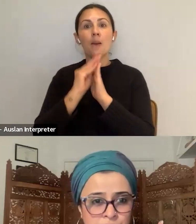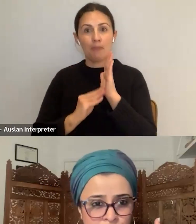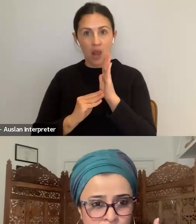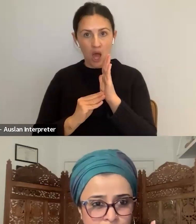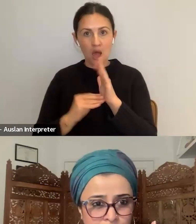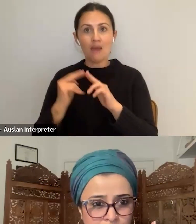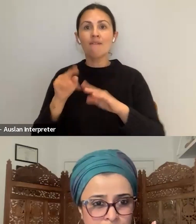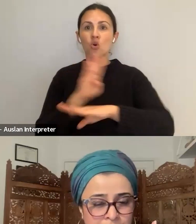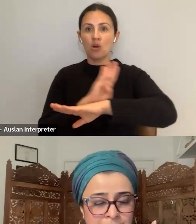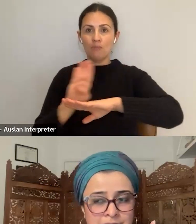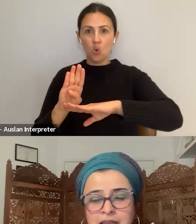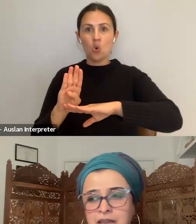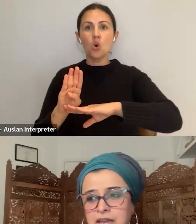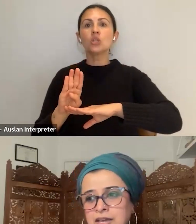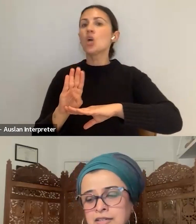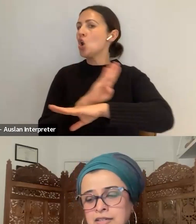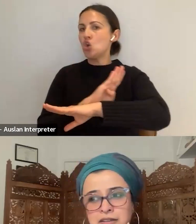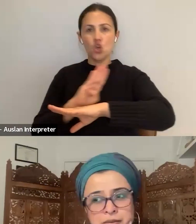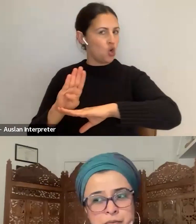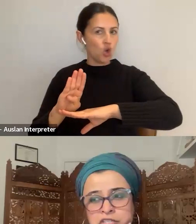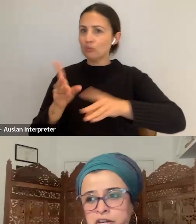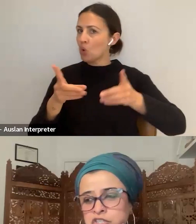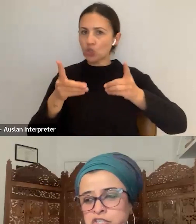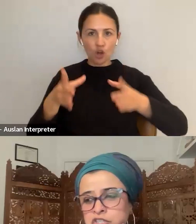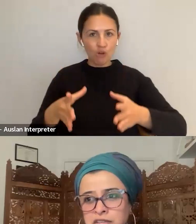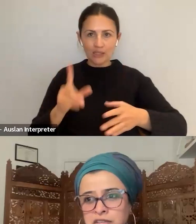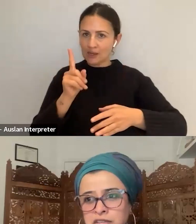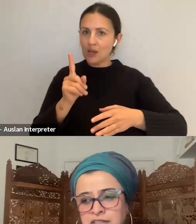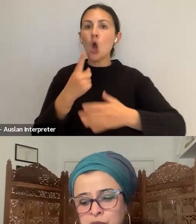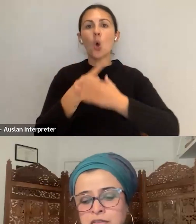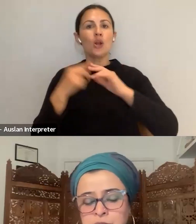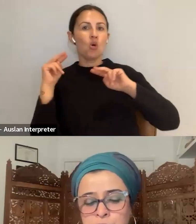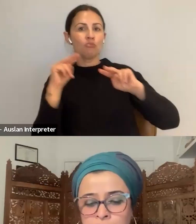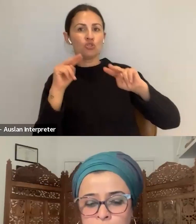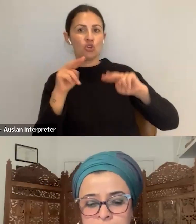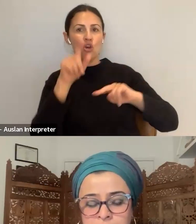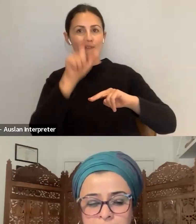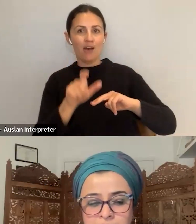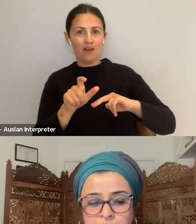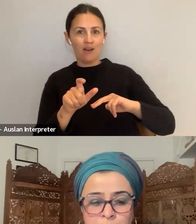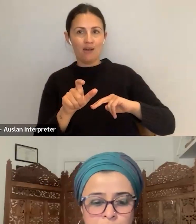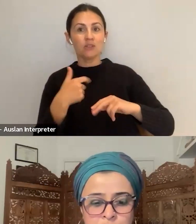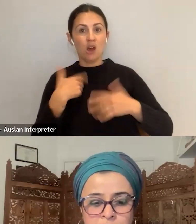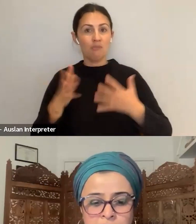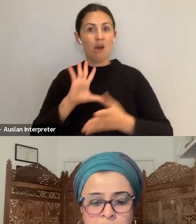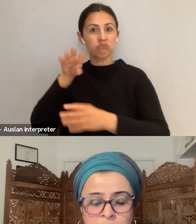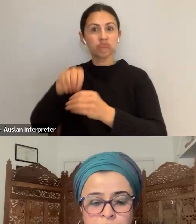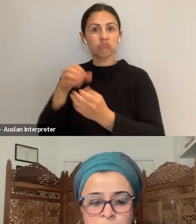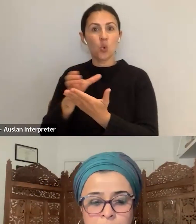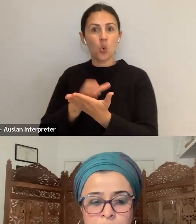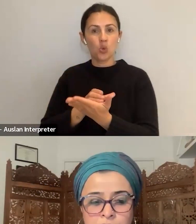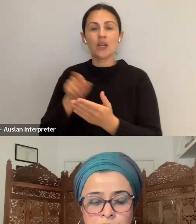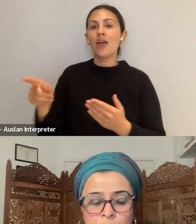choice as an observer, right? And my interaction with the entity that was running this program was, they approached